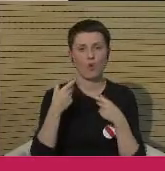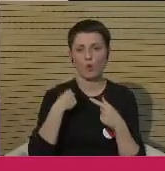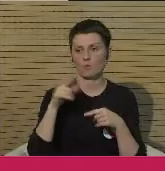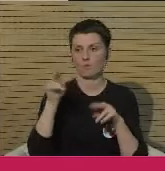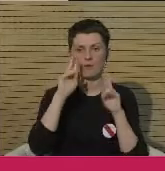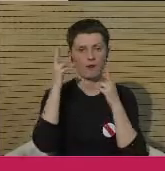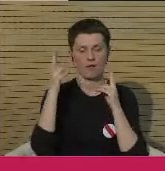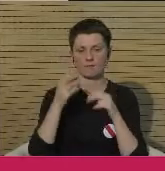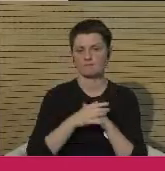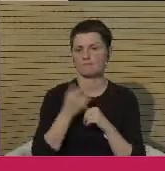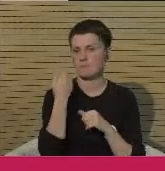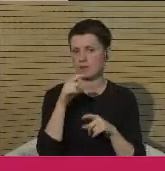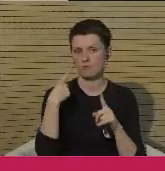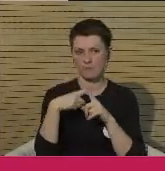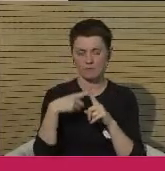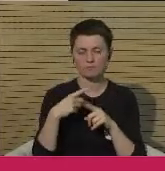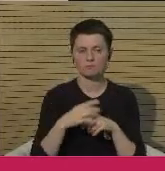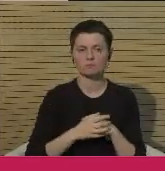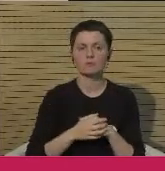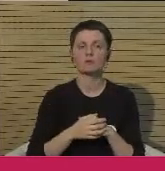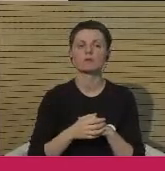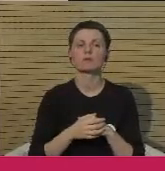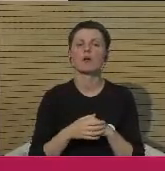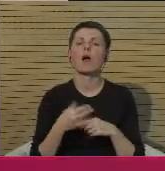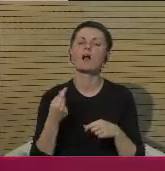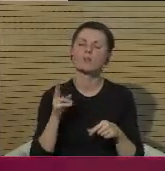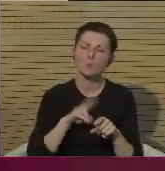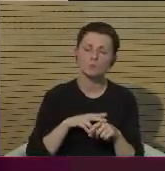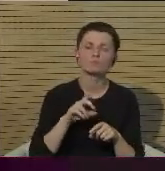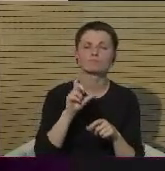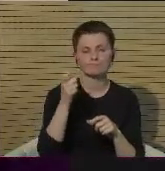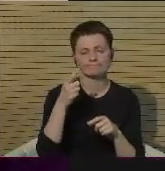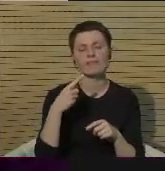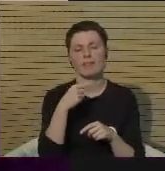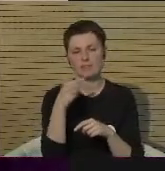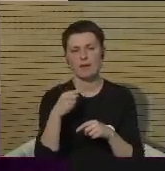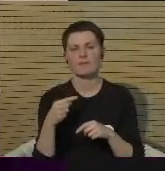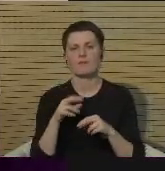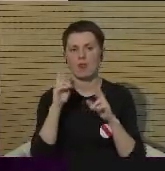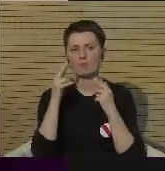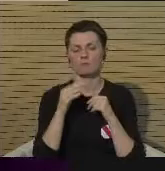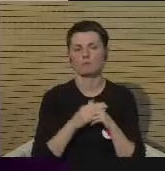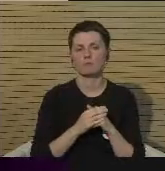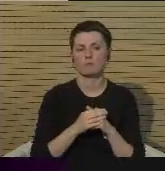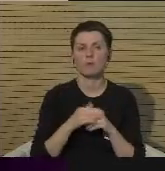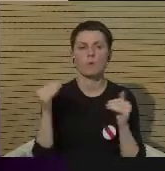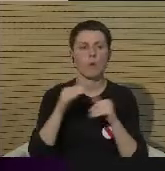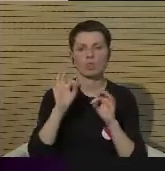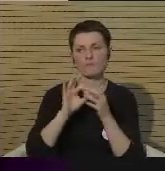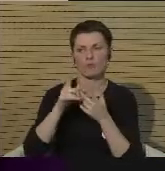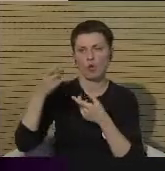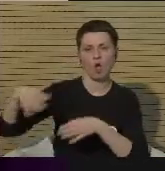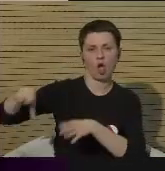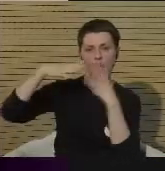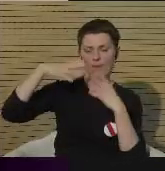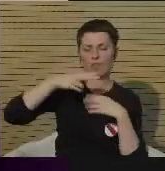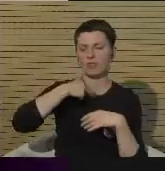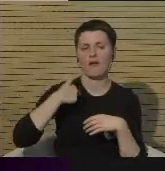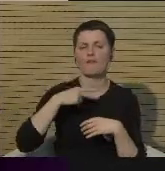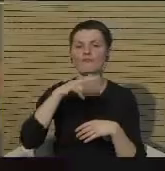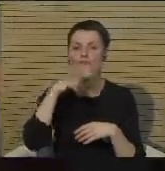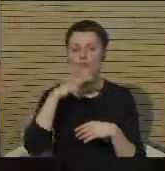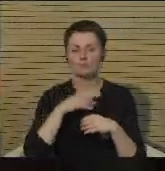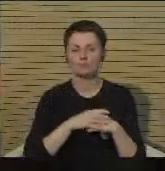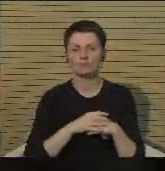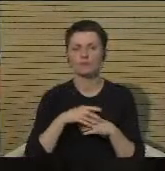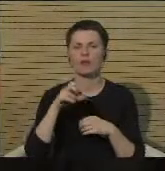So the majority react in a very positive way. Yeah, okay, there are exceptions. Some people may happen